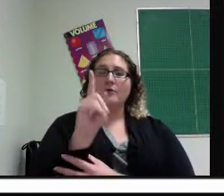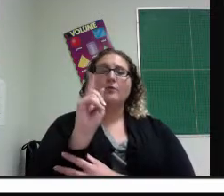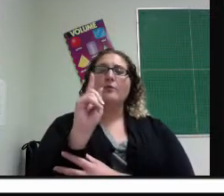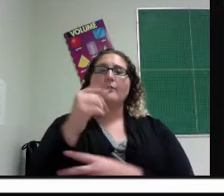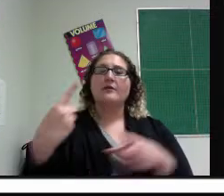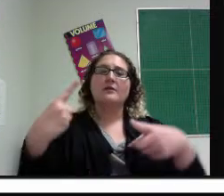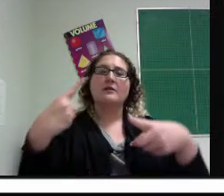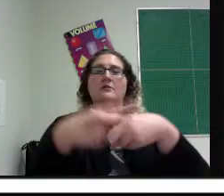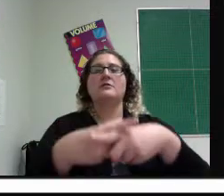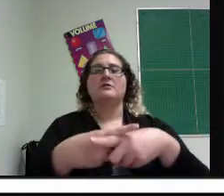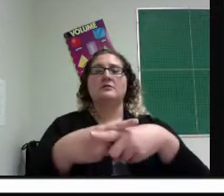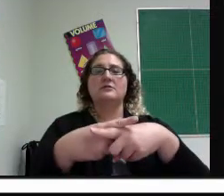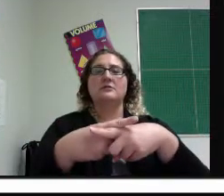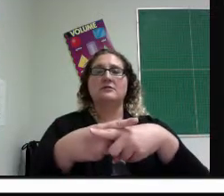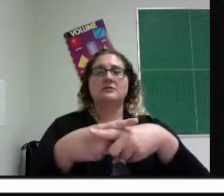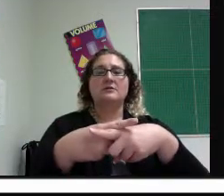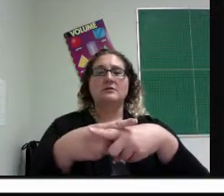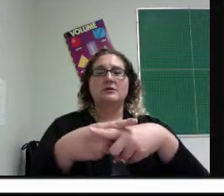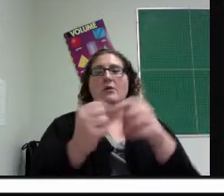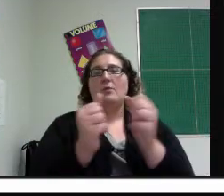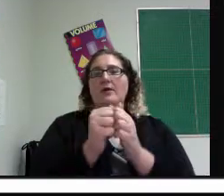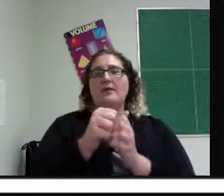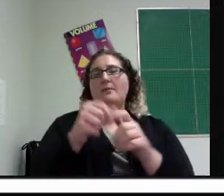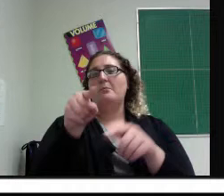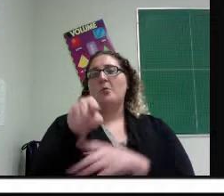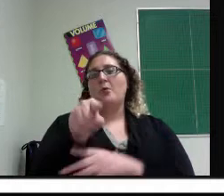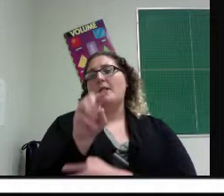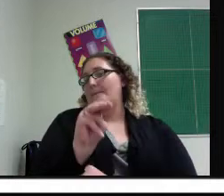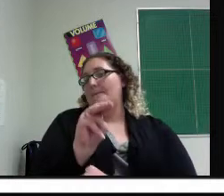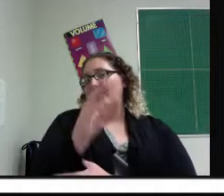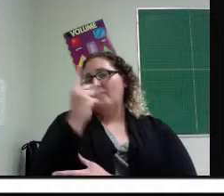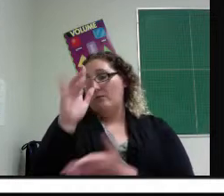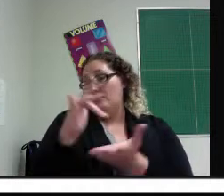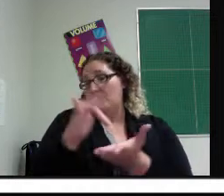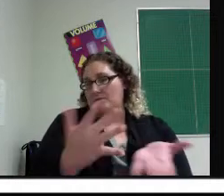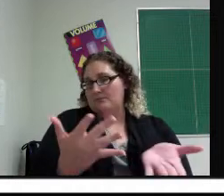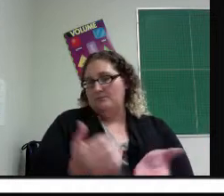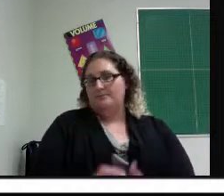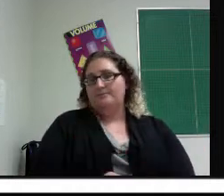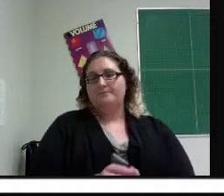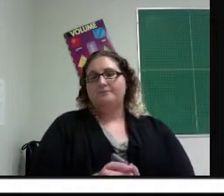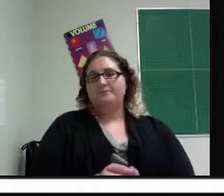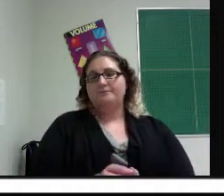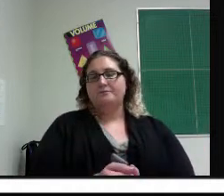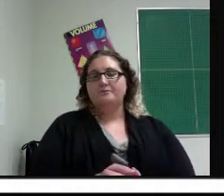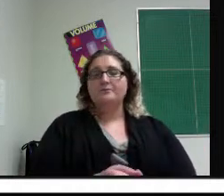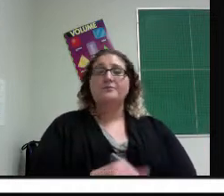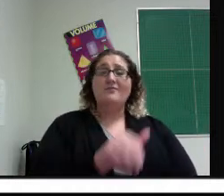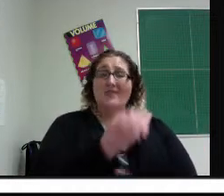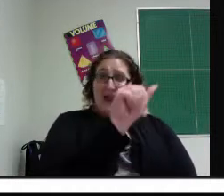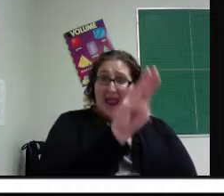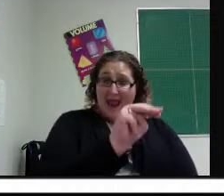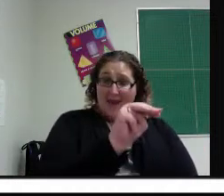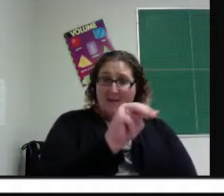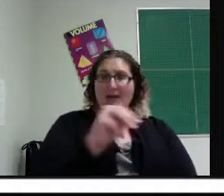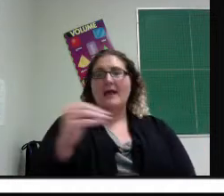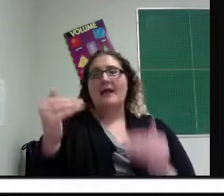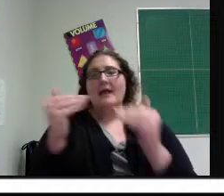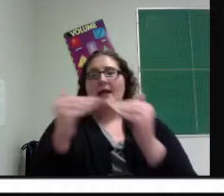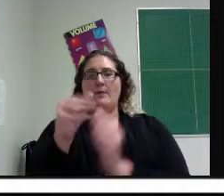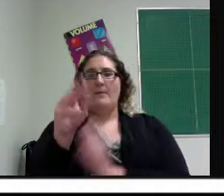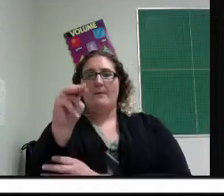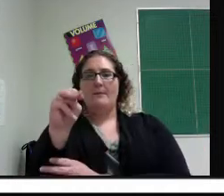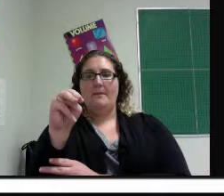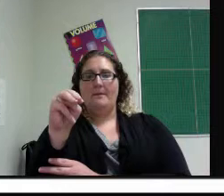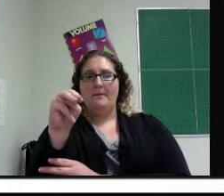intersects where, and we'll call this point M for midpoint. Segment AM is equal to segment BM. Now at this point